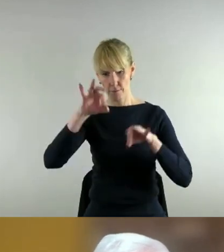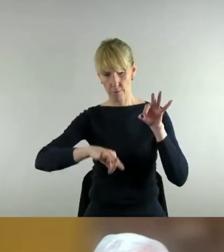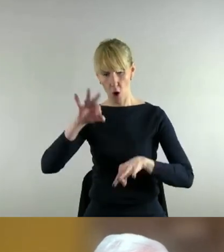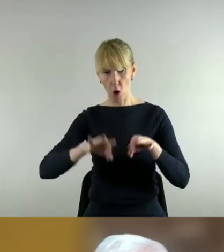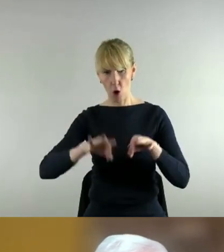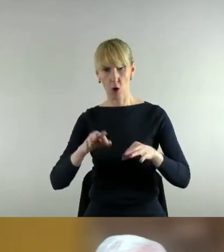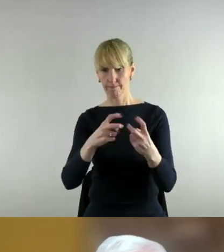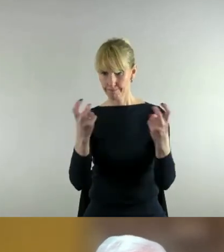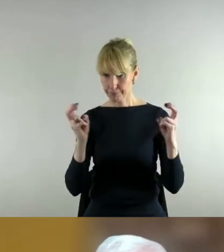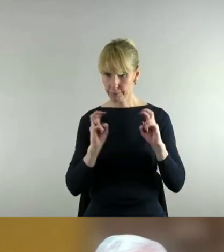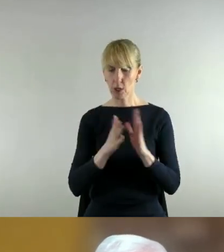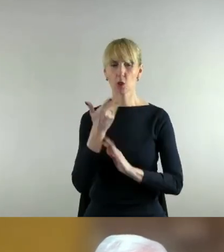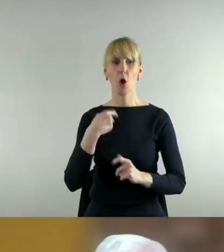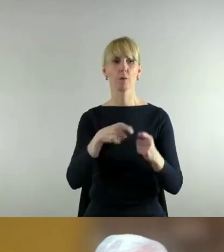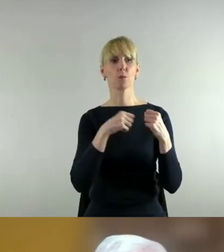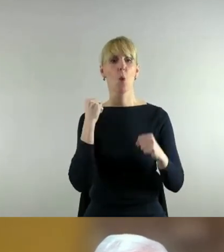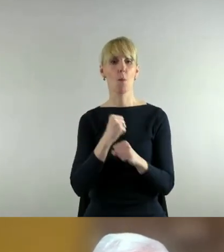development forum, could